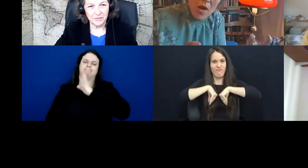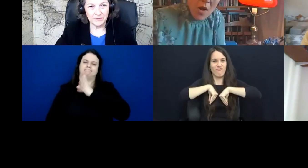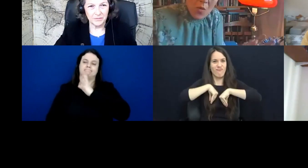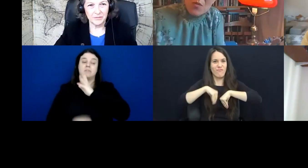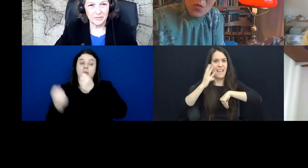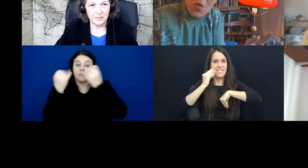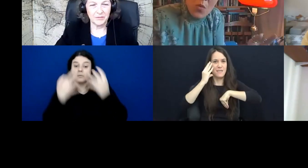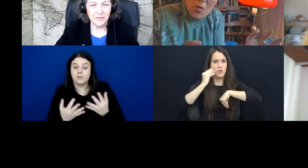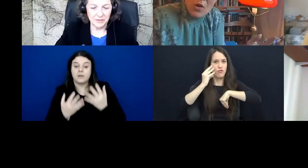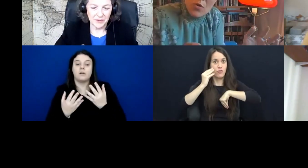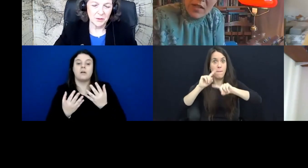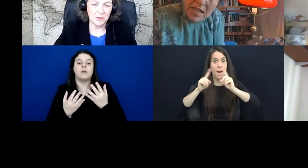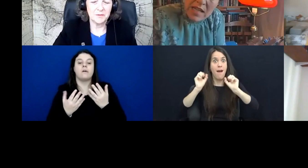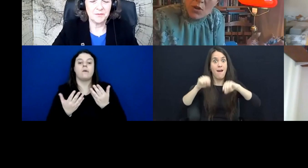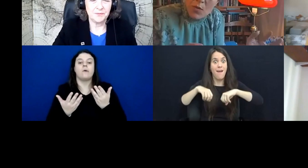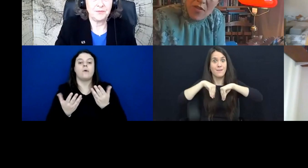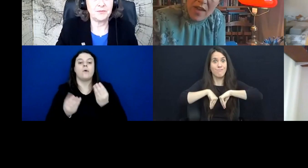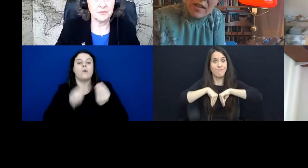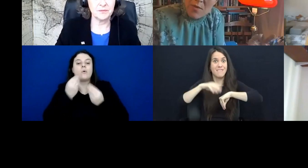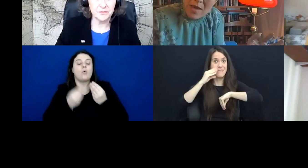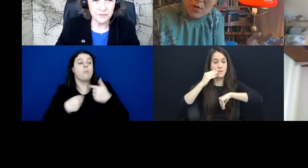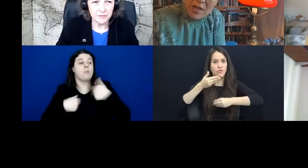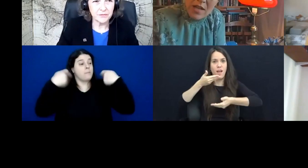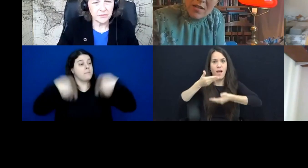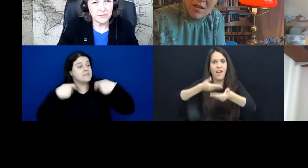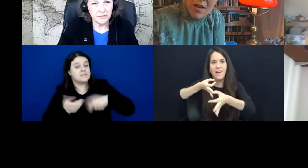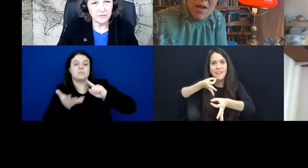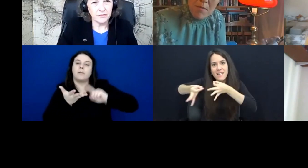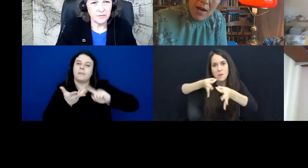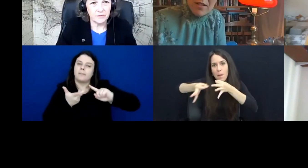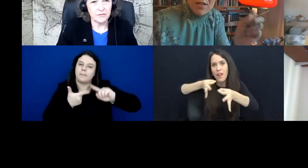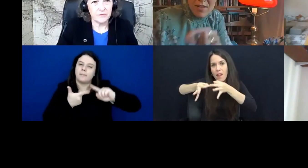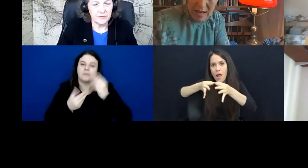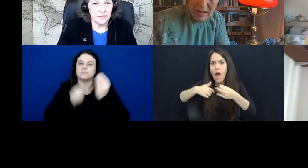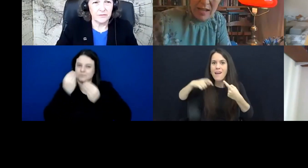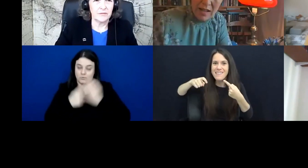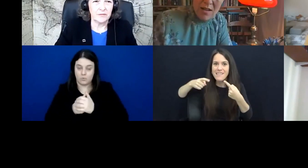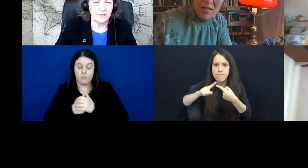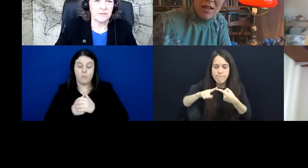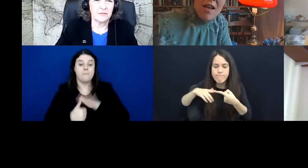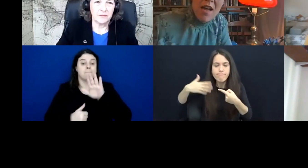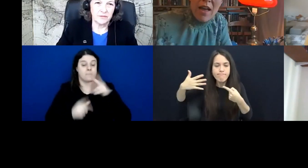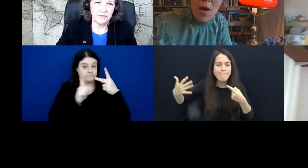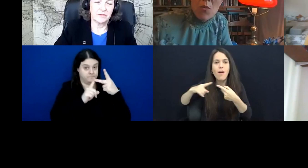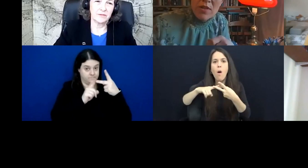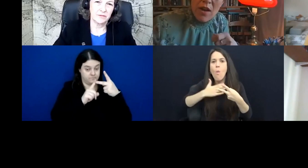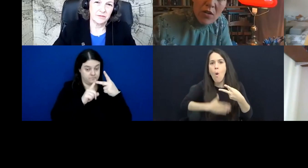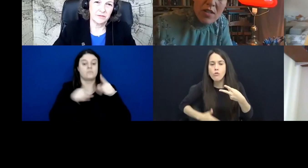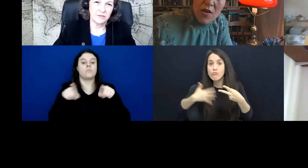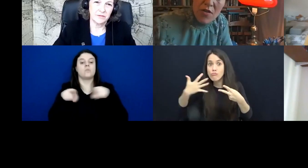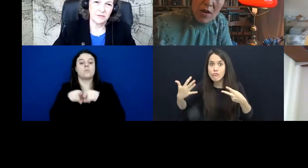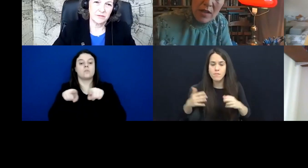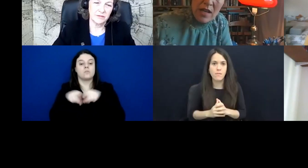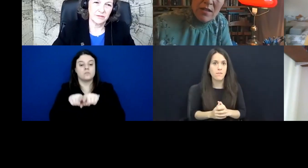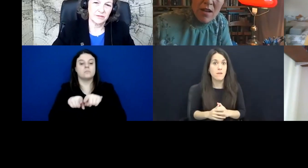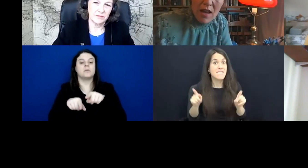somehow what do I need, what do I think other people need. But secondly and lastly, what I